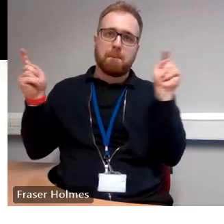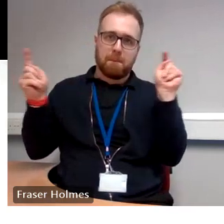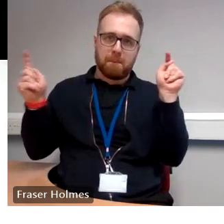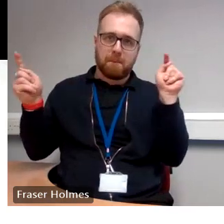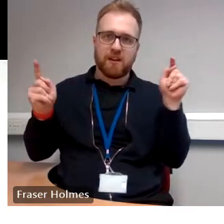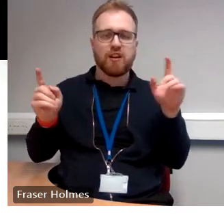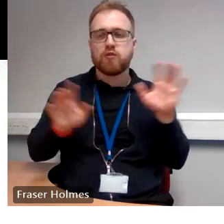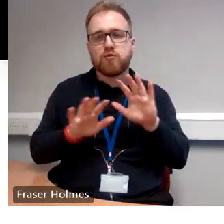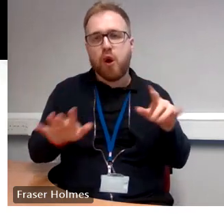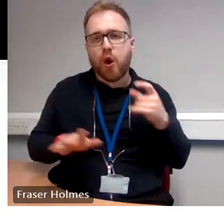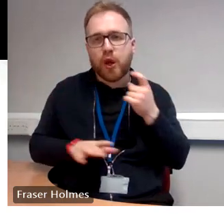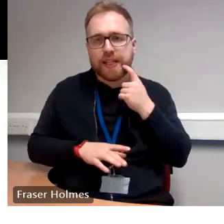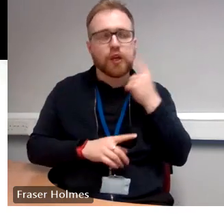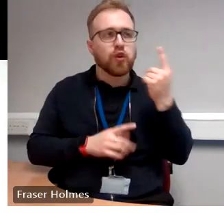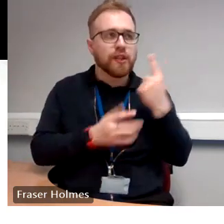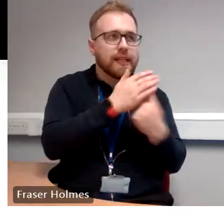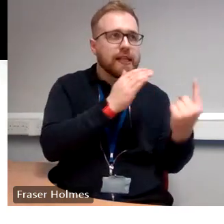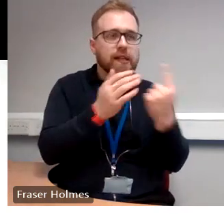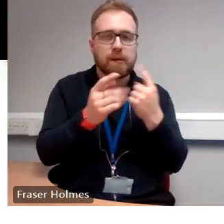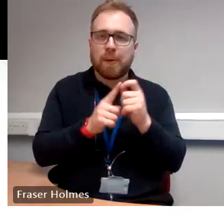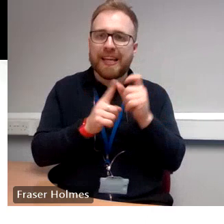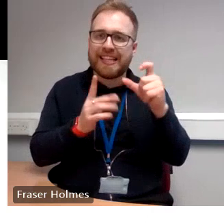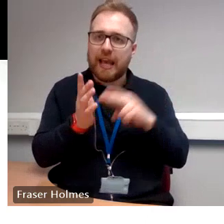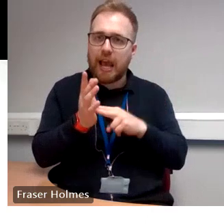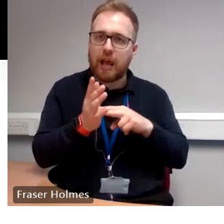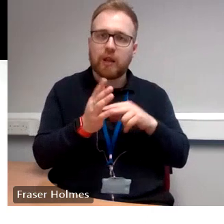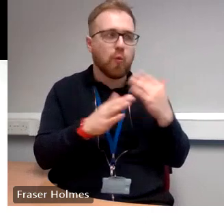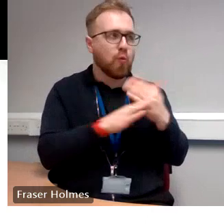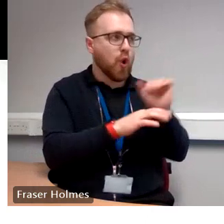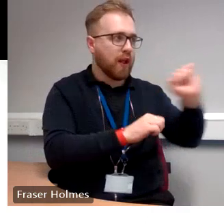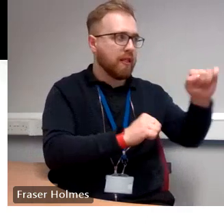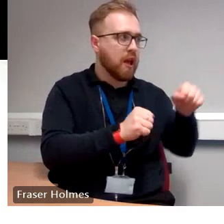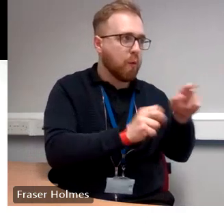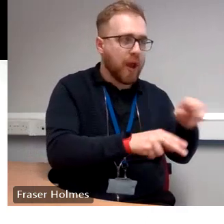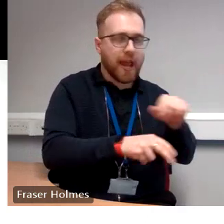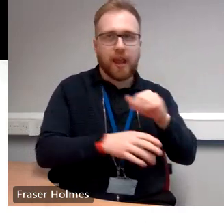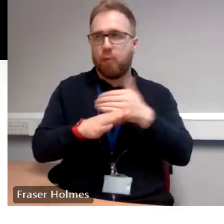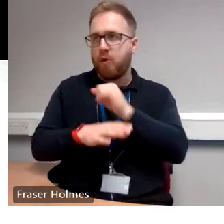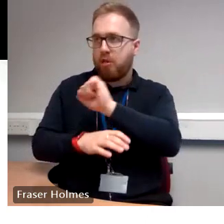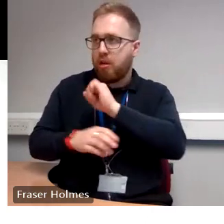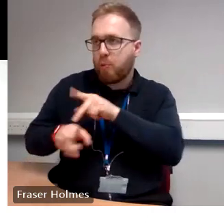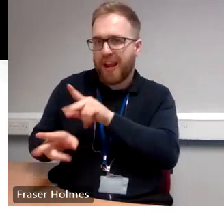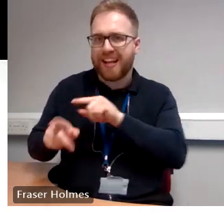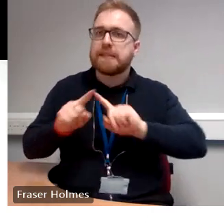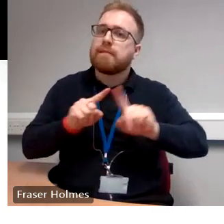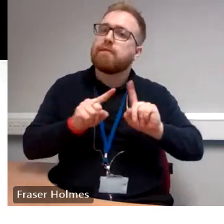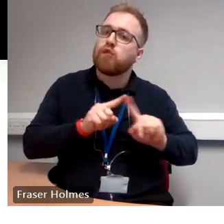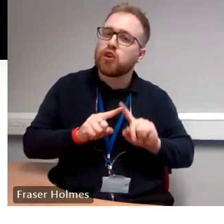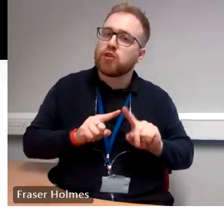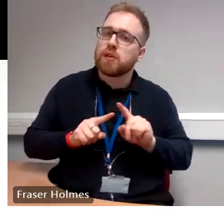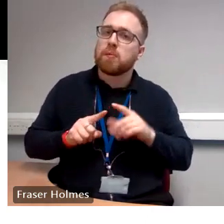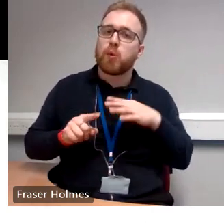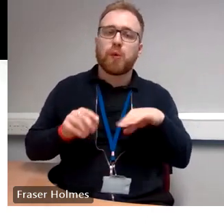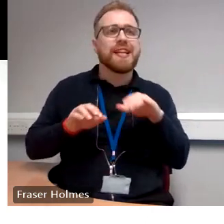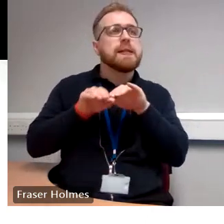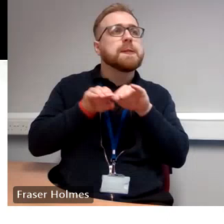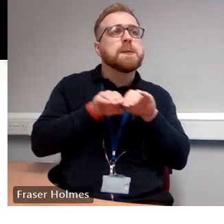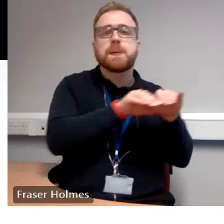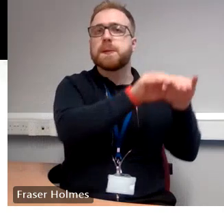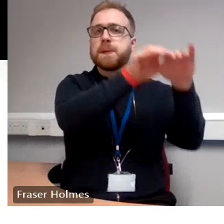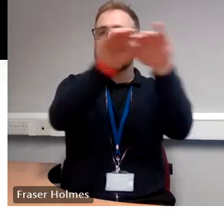easy because each PCN works in their own unique way and has their own unique needs. But there was something about being standardised and trying to